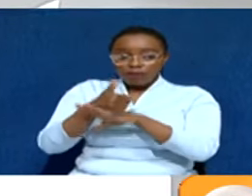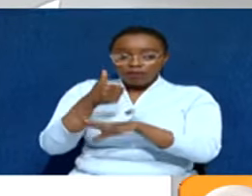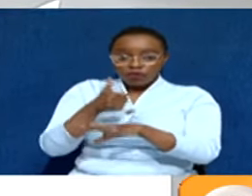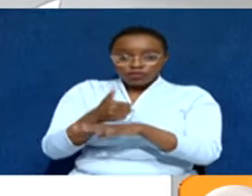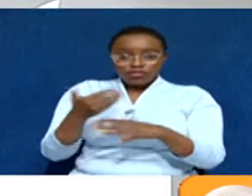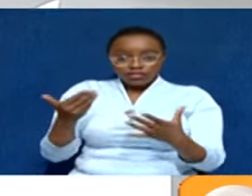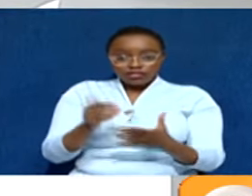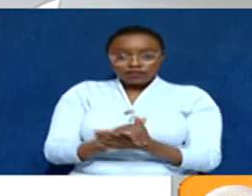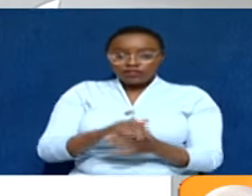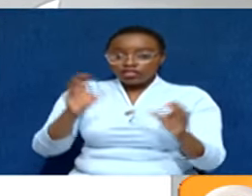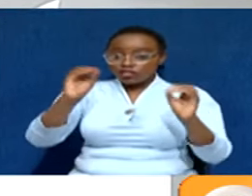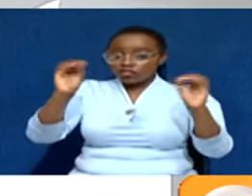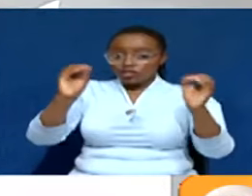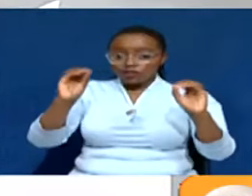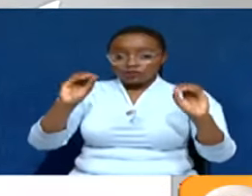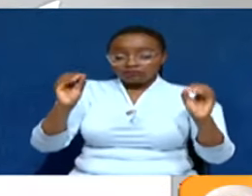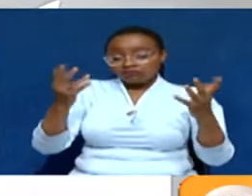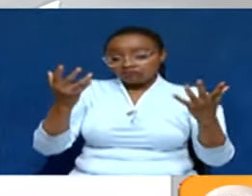Mm-hmm.